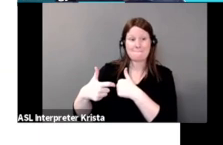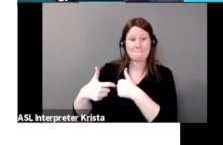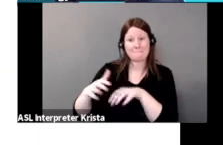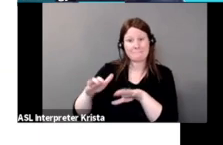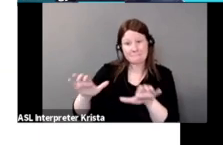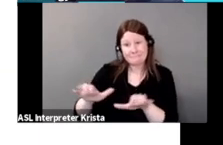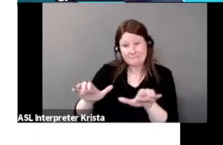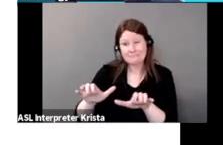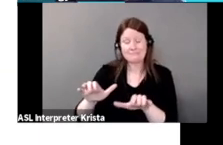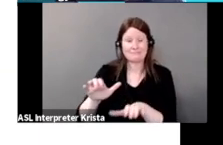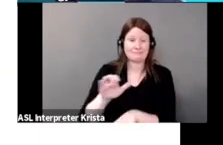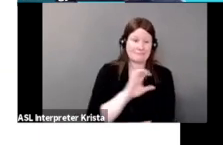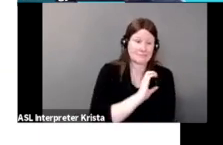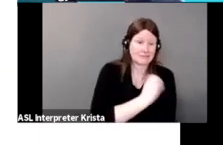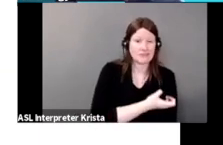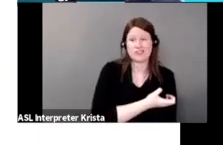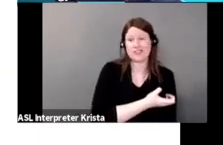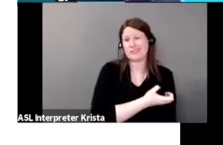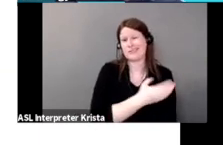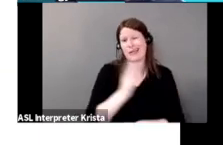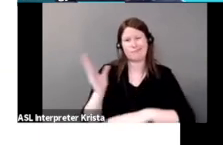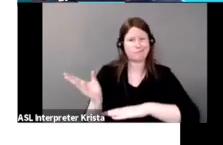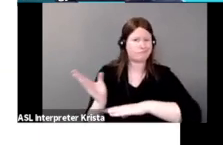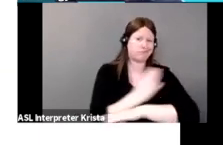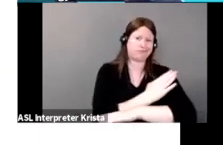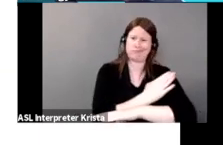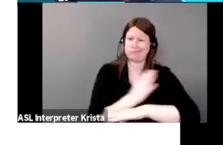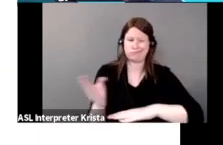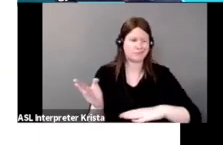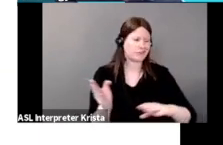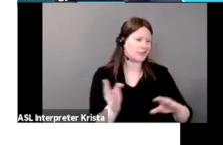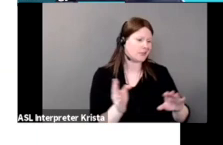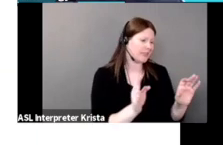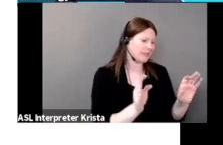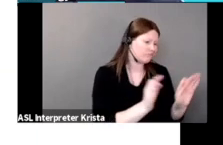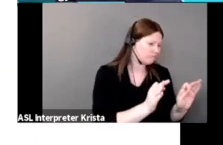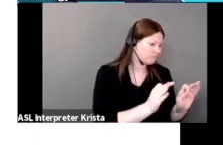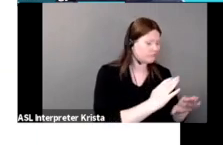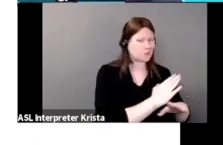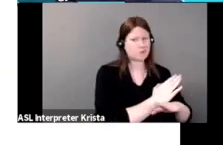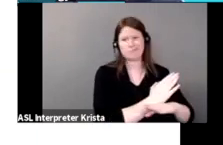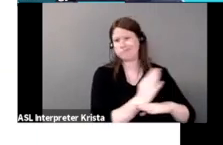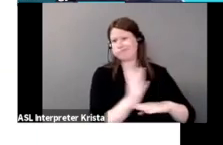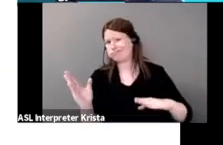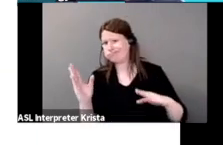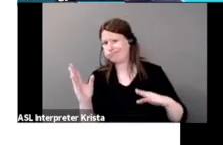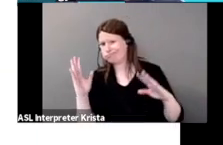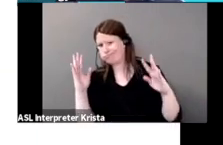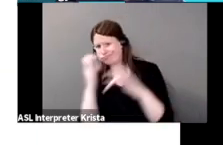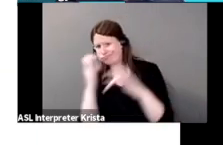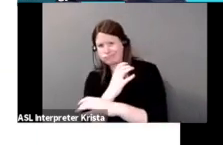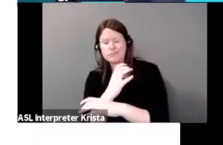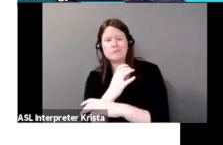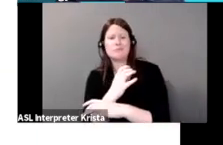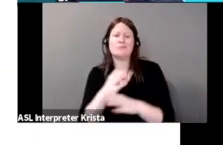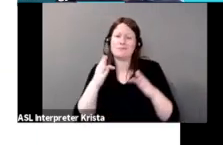vary over orders of magnitude from the simplest case to the most difficult case. And it's really something where someone needs to sit down and